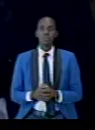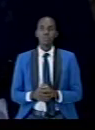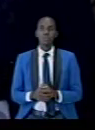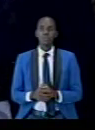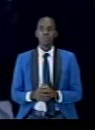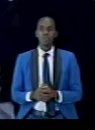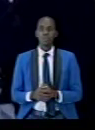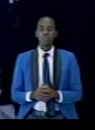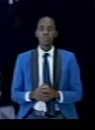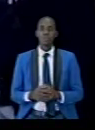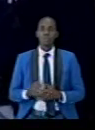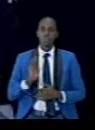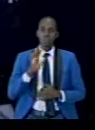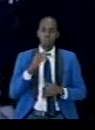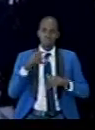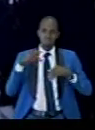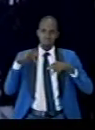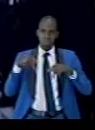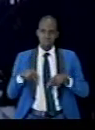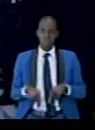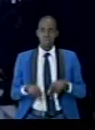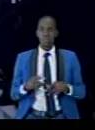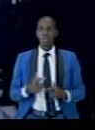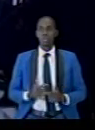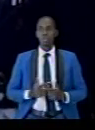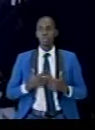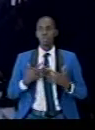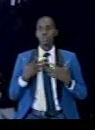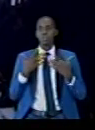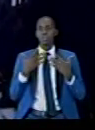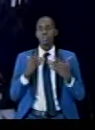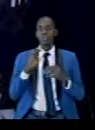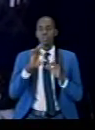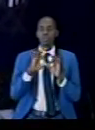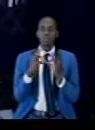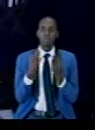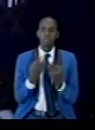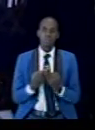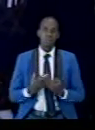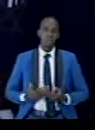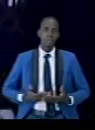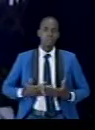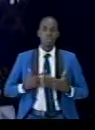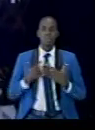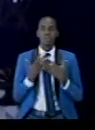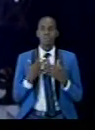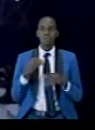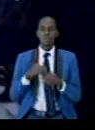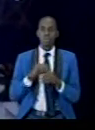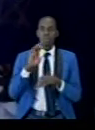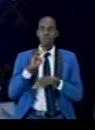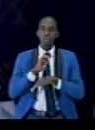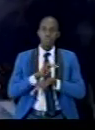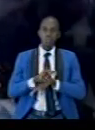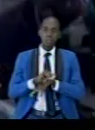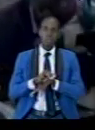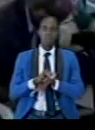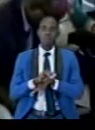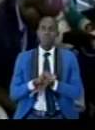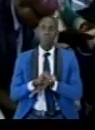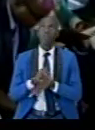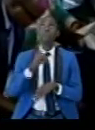Your personal life, your family, your ministry, God